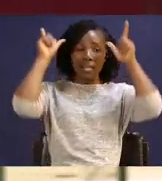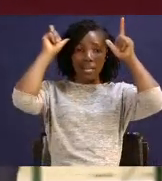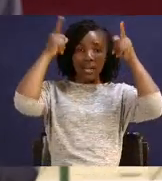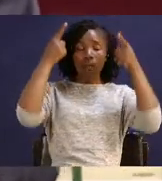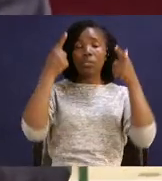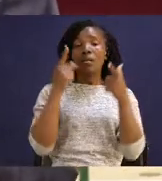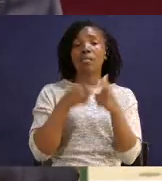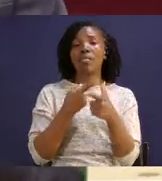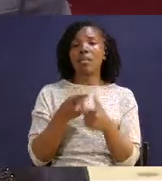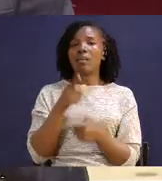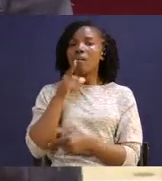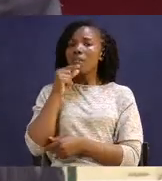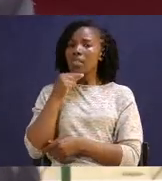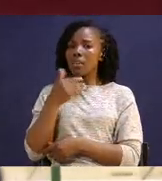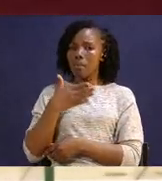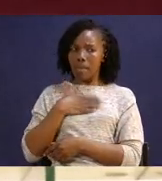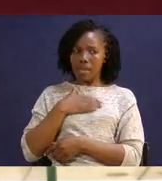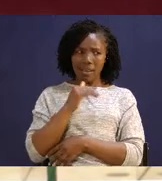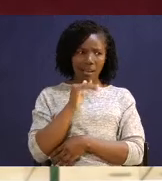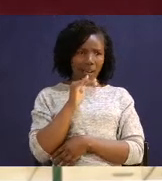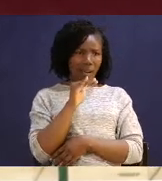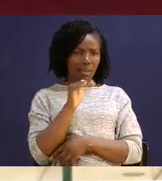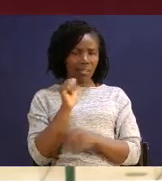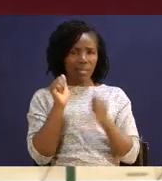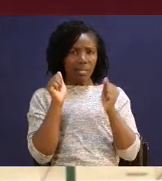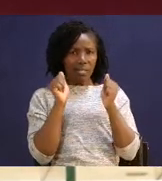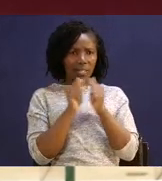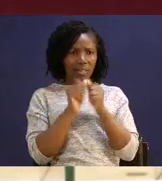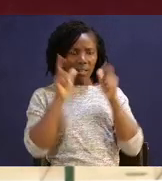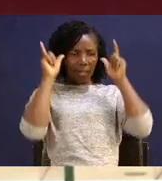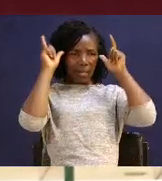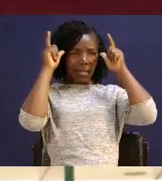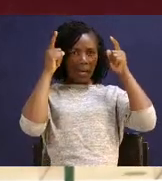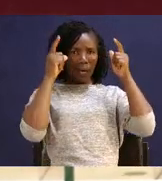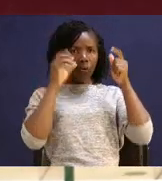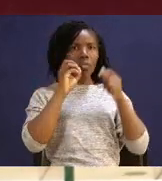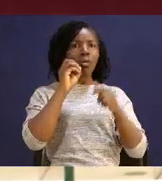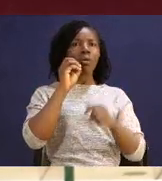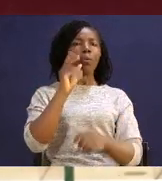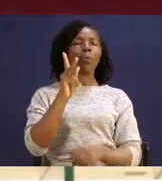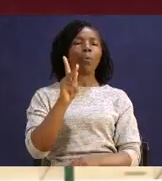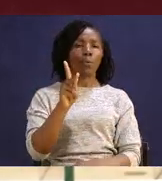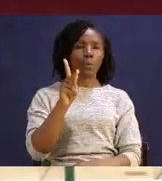say, 10 cows, that is good.